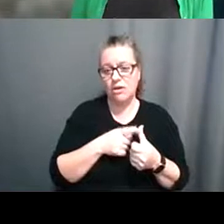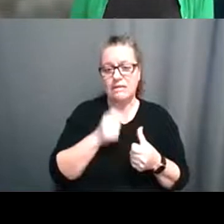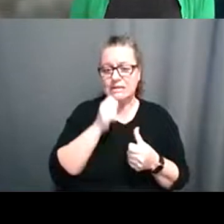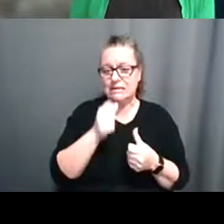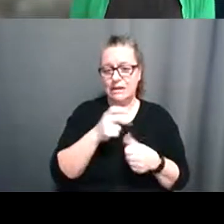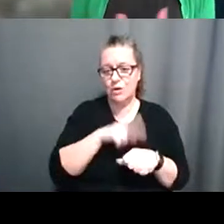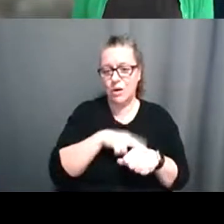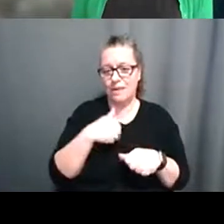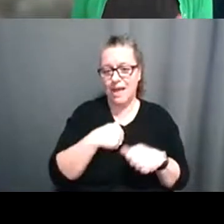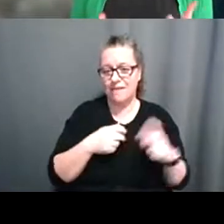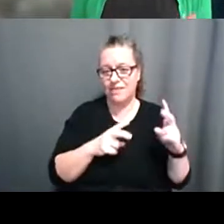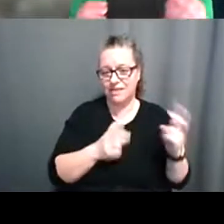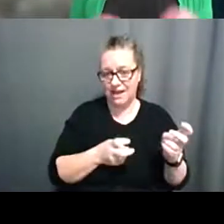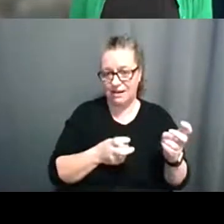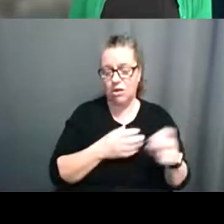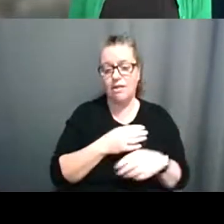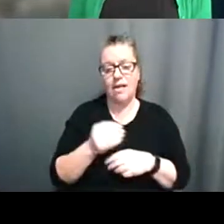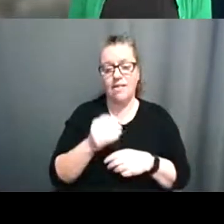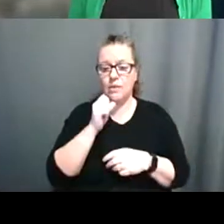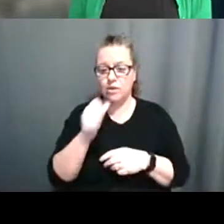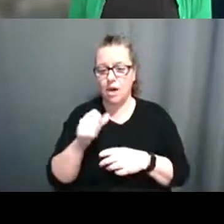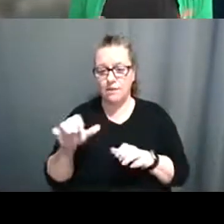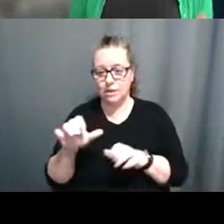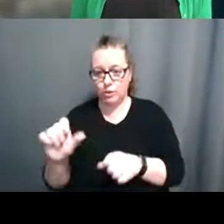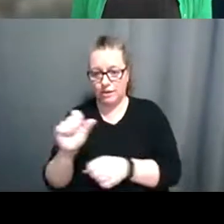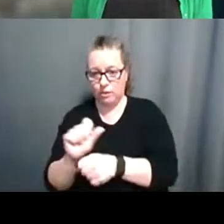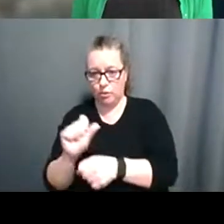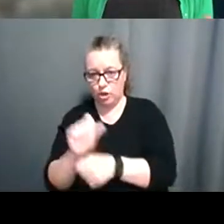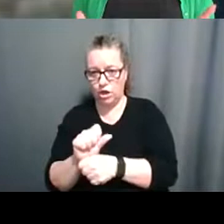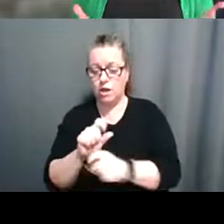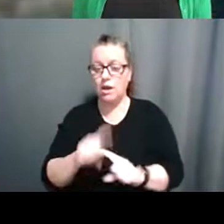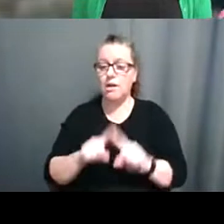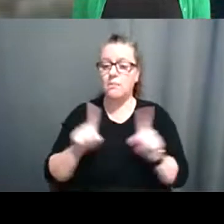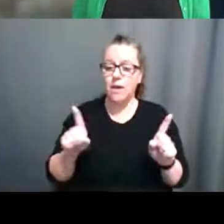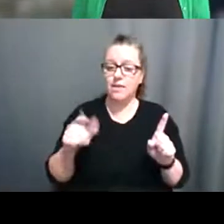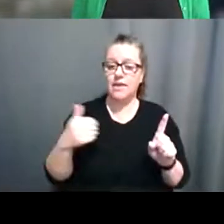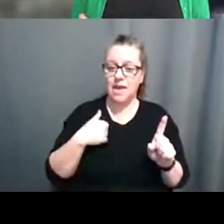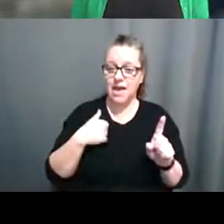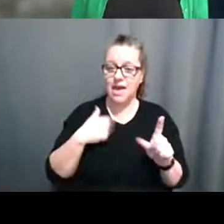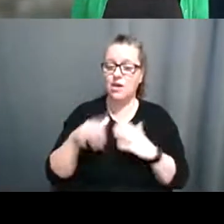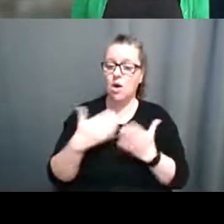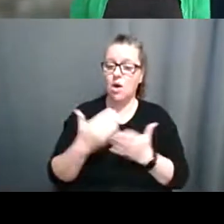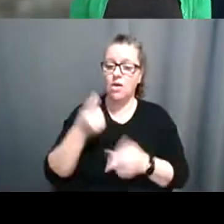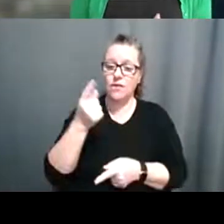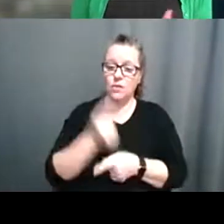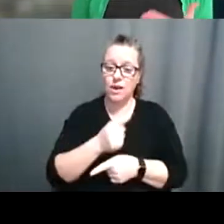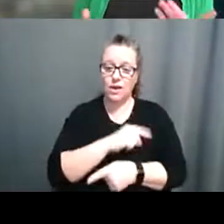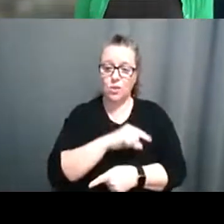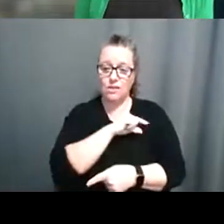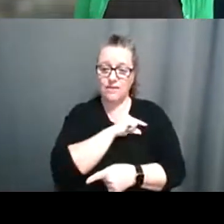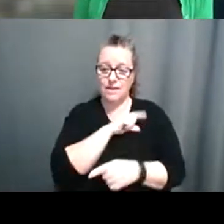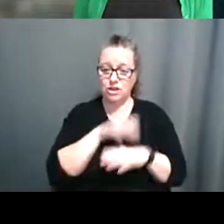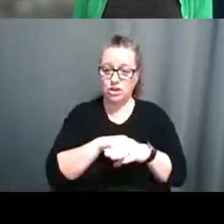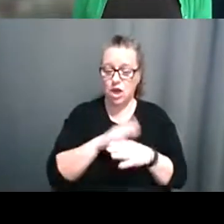the title, and they wouldn't be doing the work. But they had all the right qualifications on paper. They were